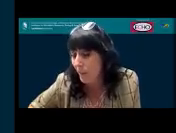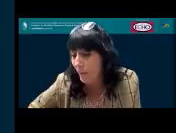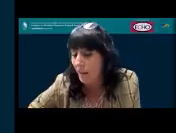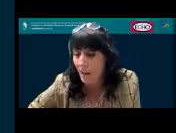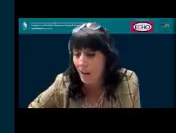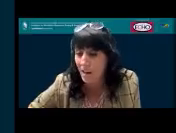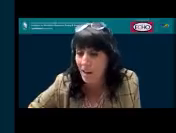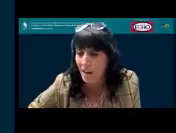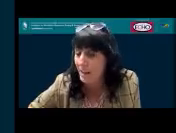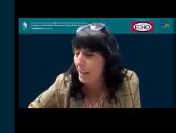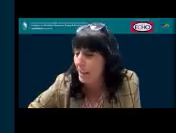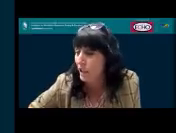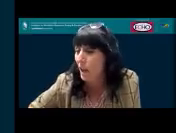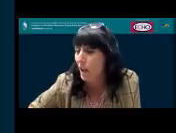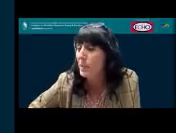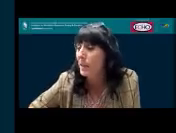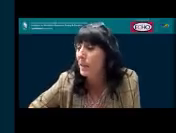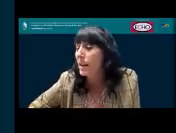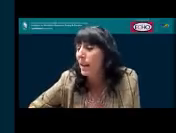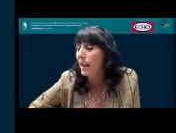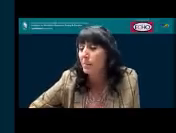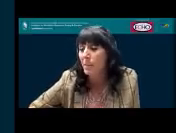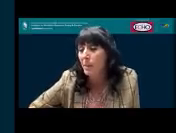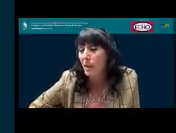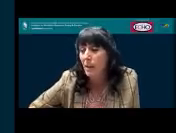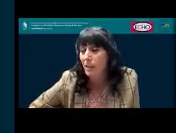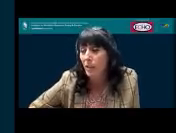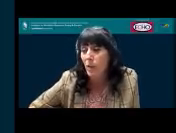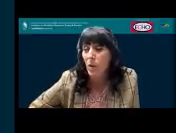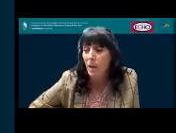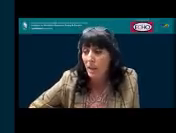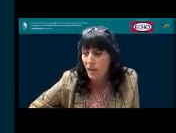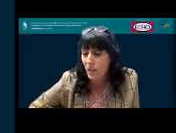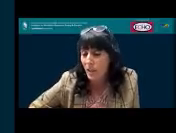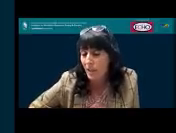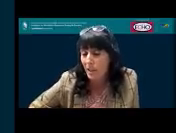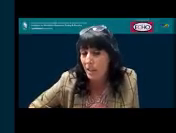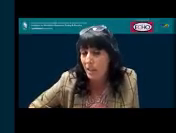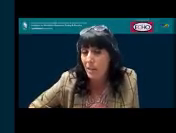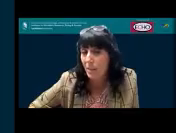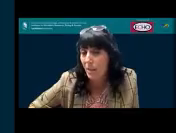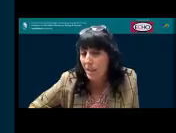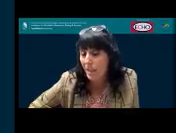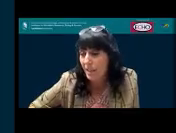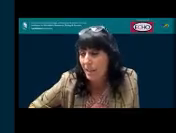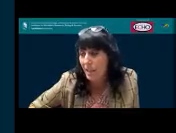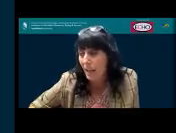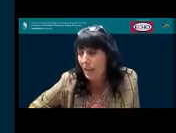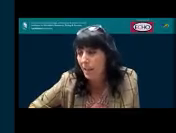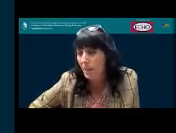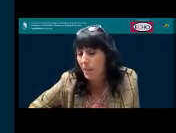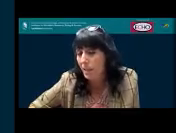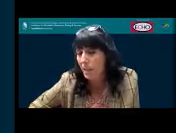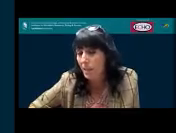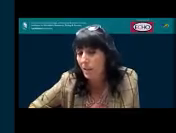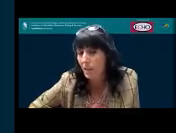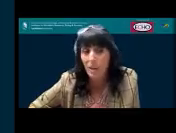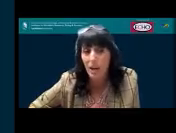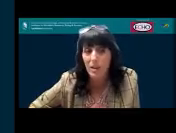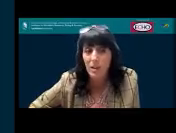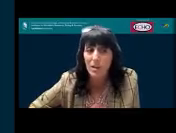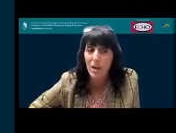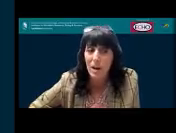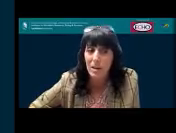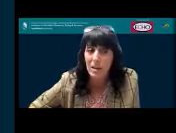work with on our day jobs. If you are interested in presenting a case, please just